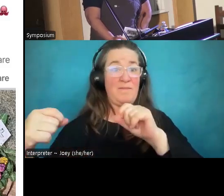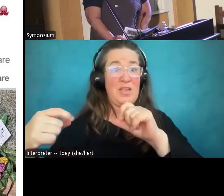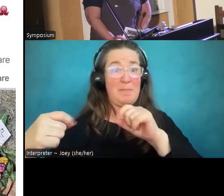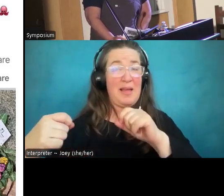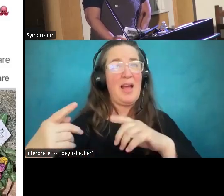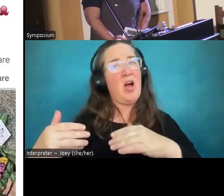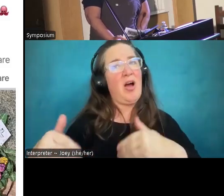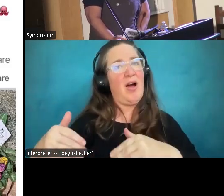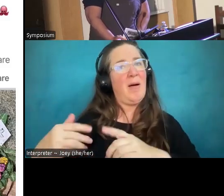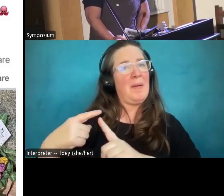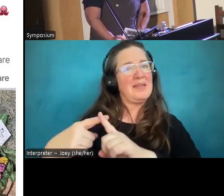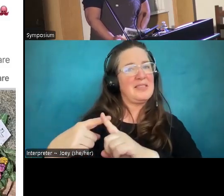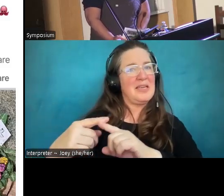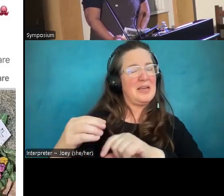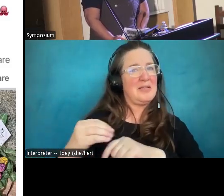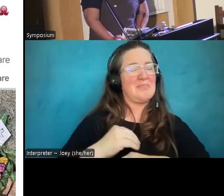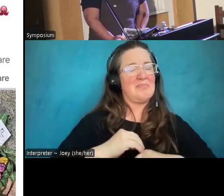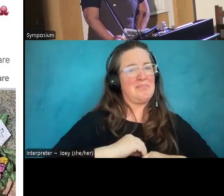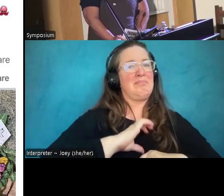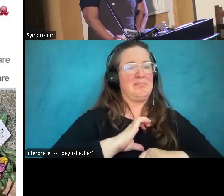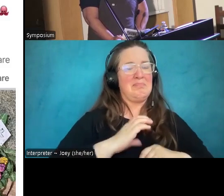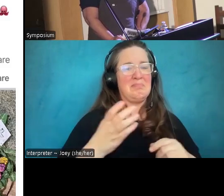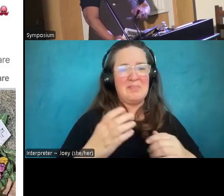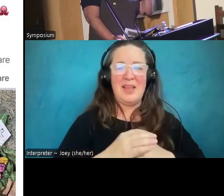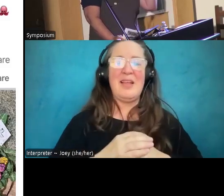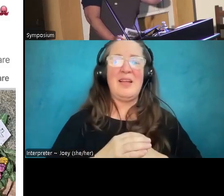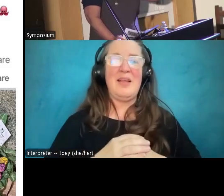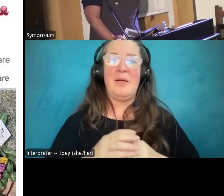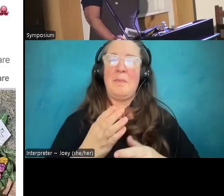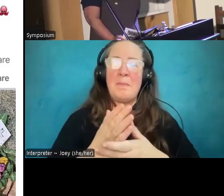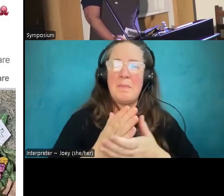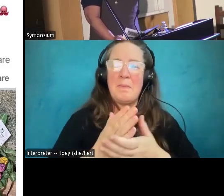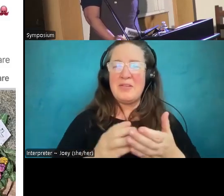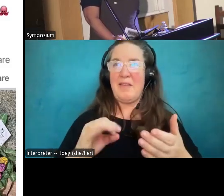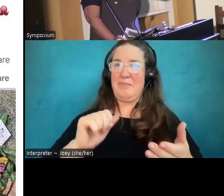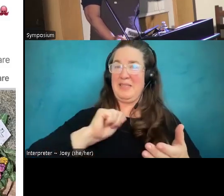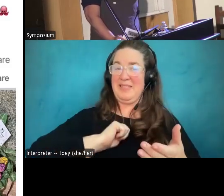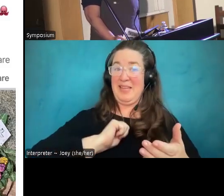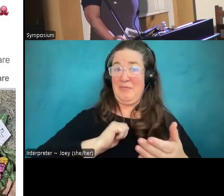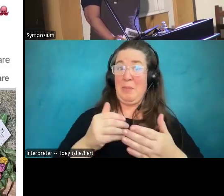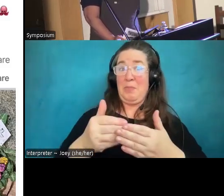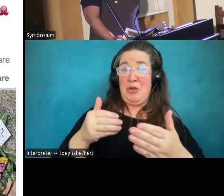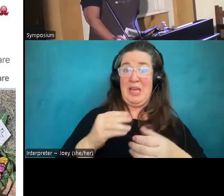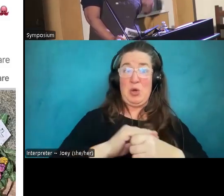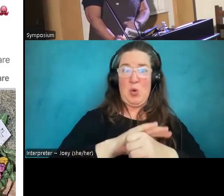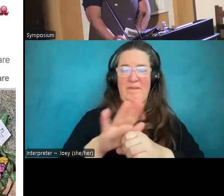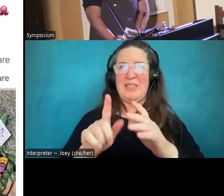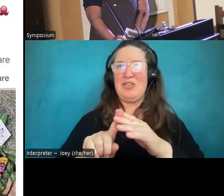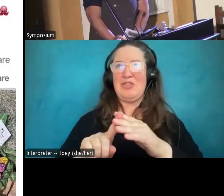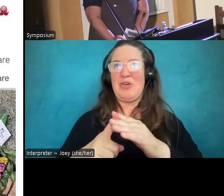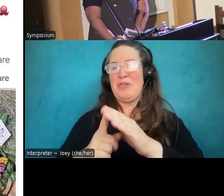started shining through, and it was really empowering. That always thinking of what I can be doing kind of